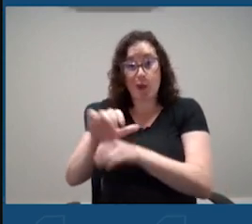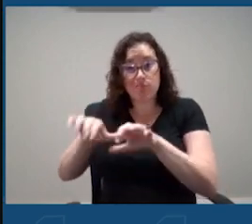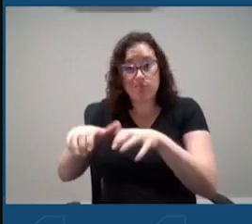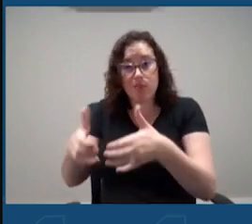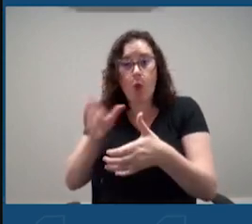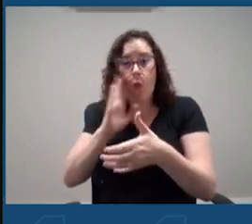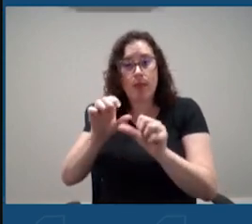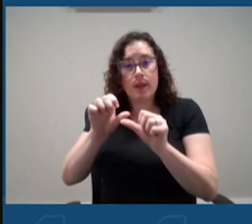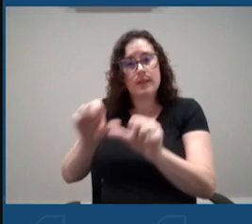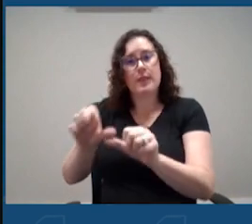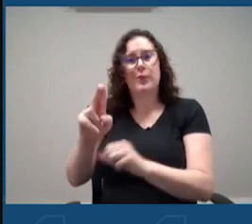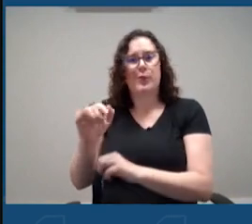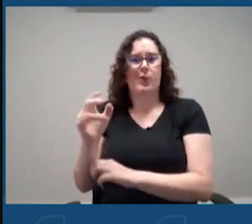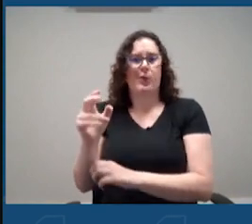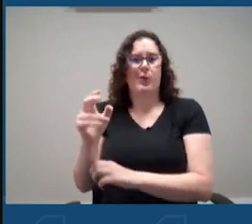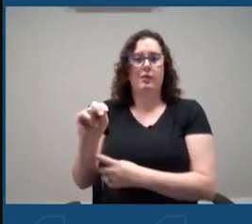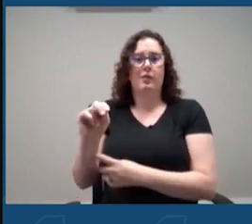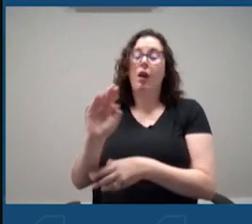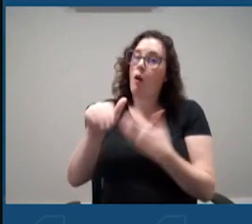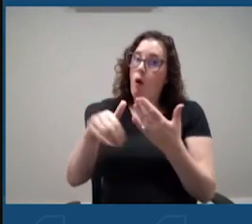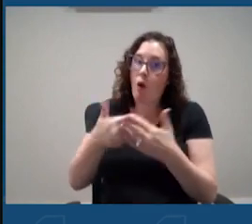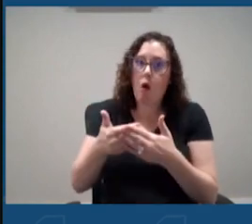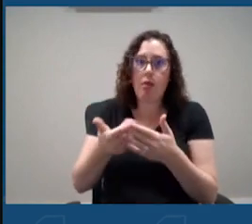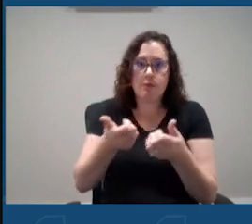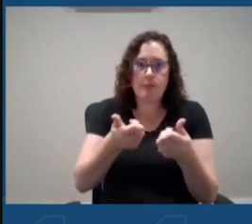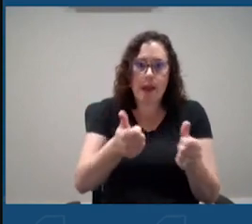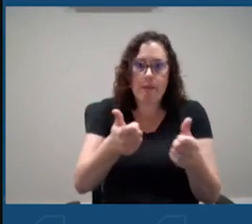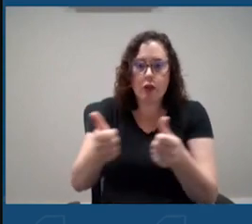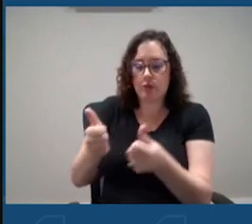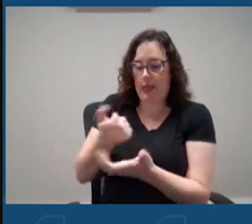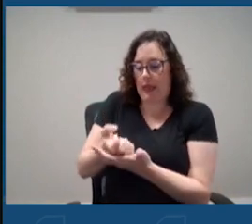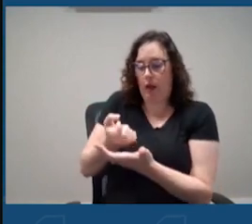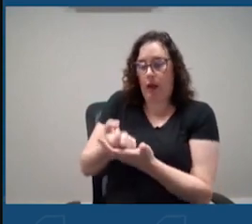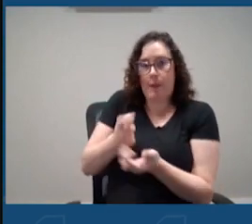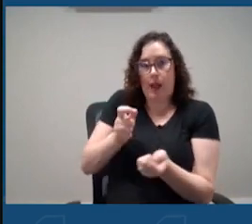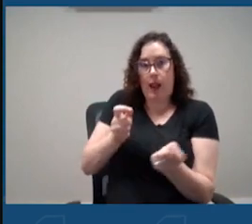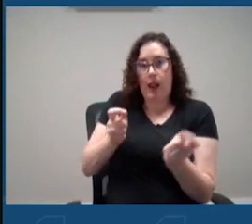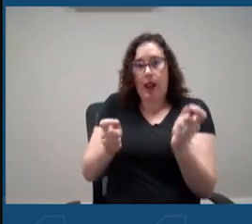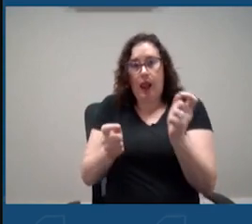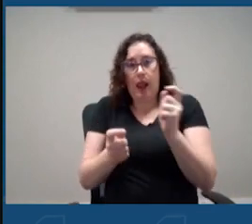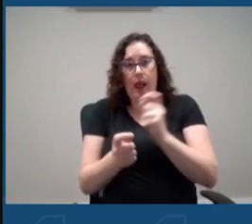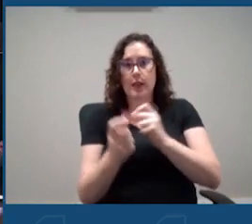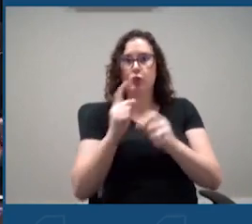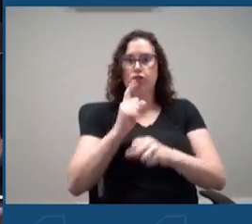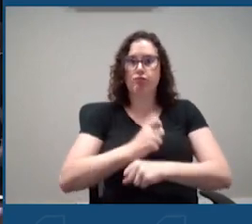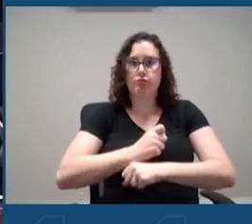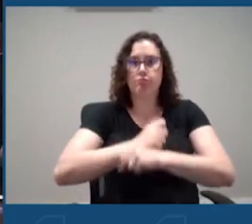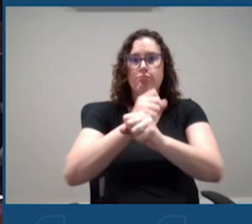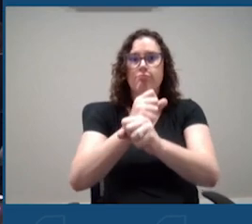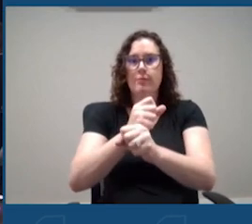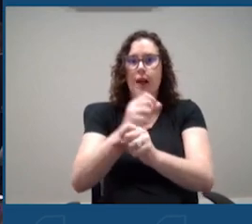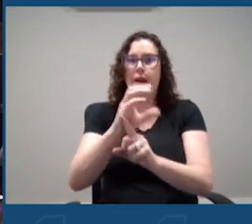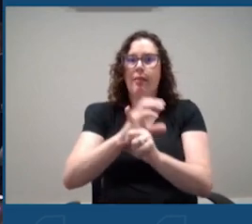the efforts to transition our economy and to fight climate change. Thank you.